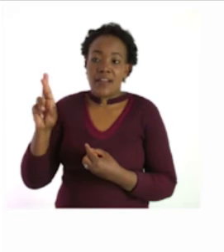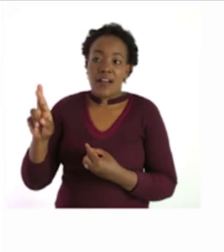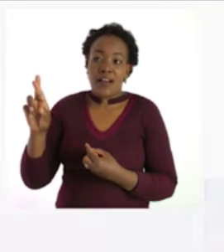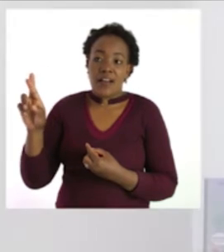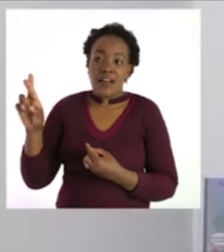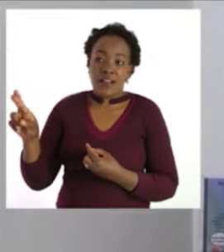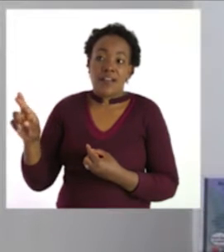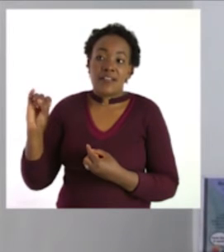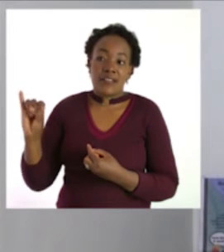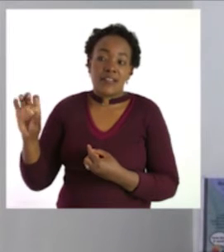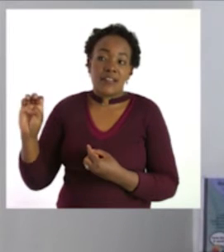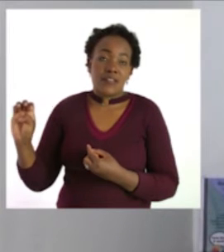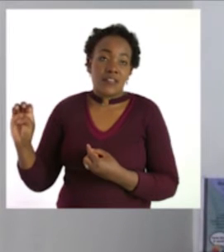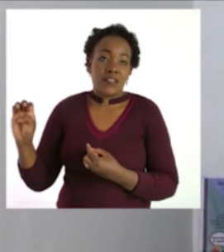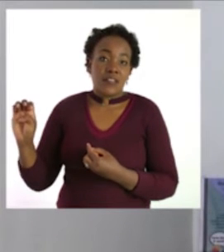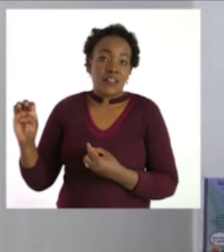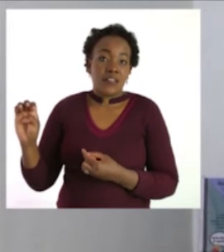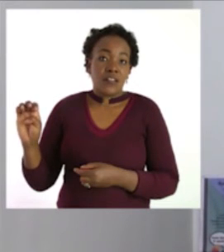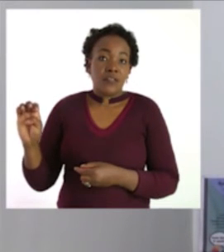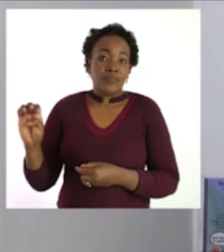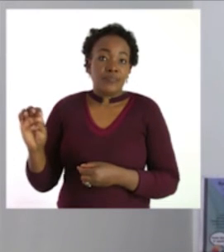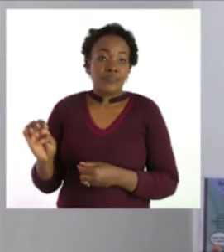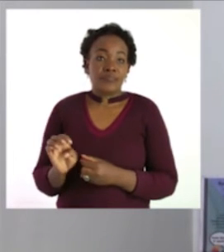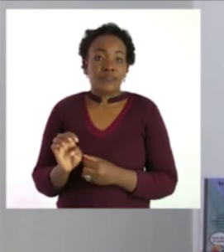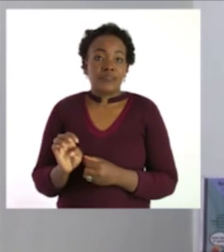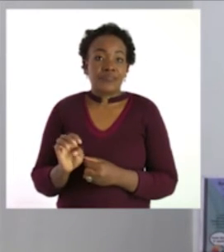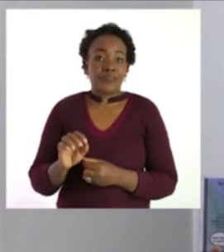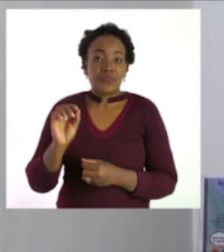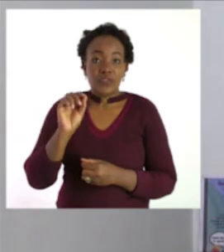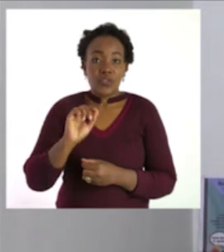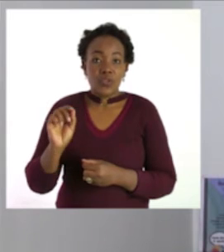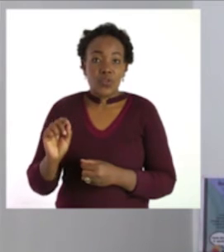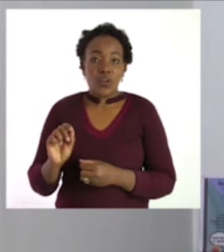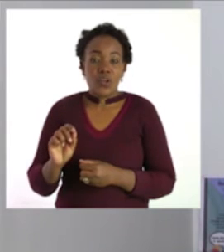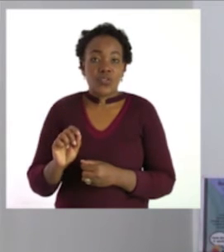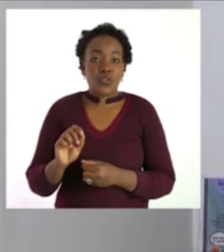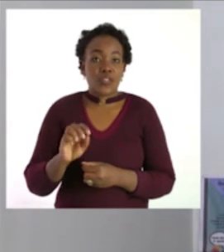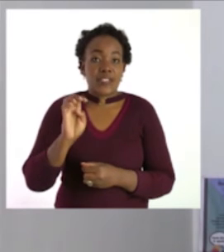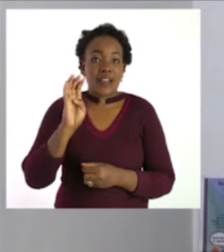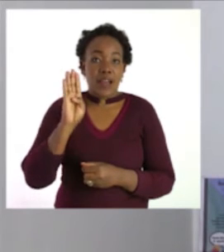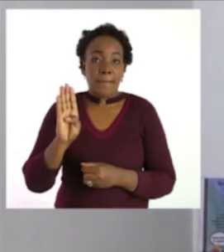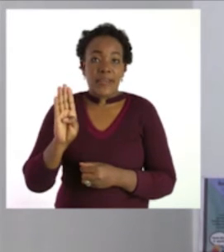berry. What do we do here? We write berries.